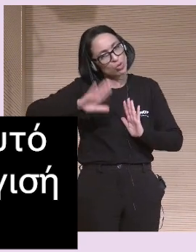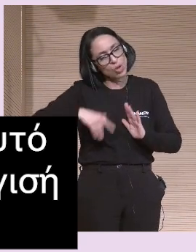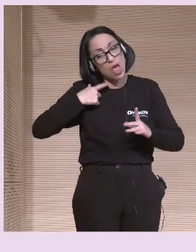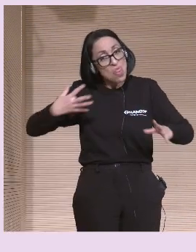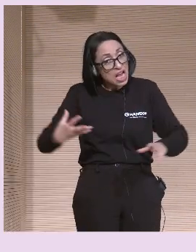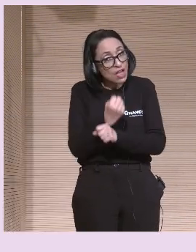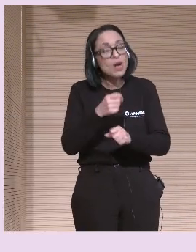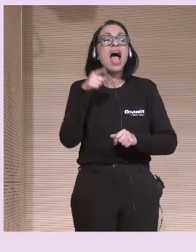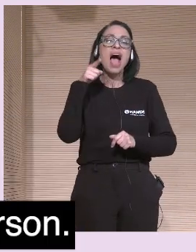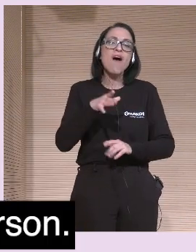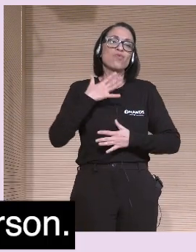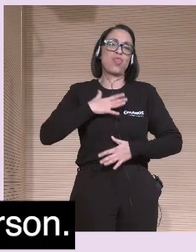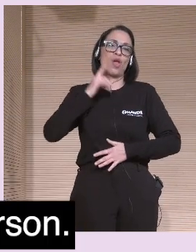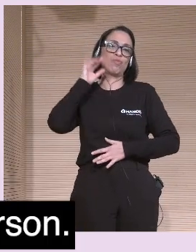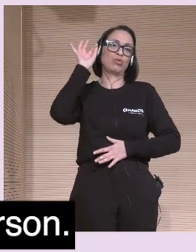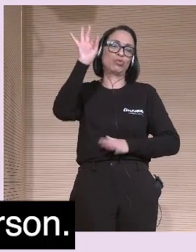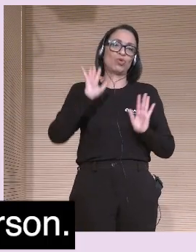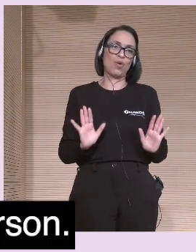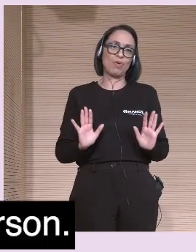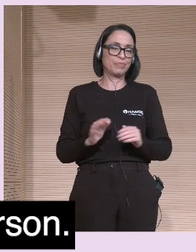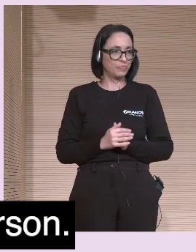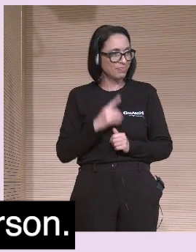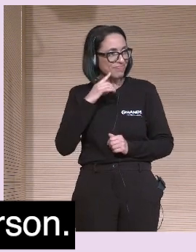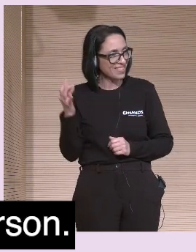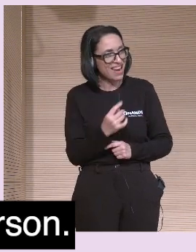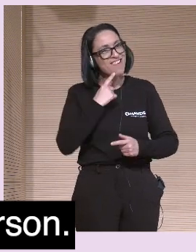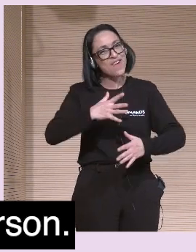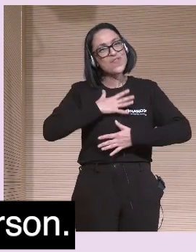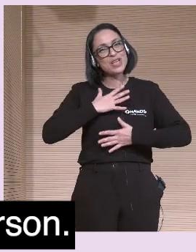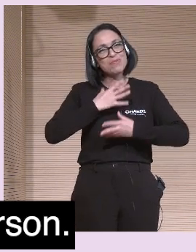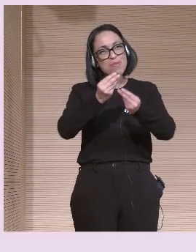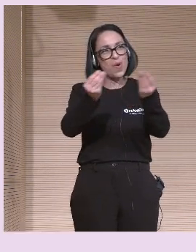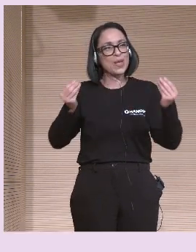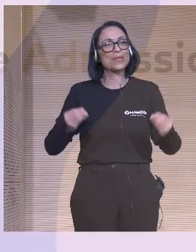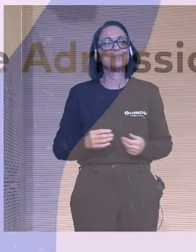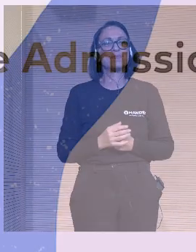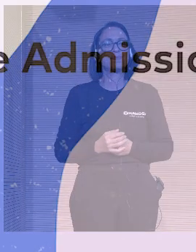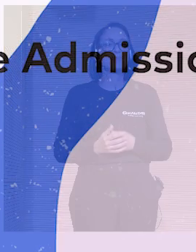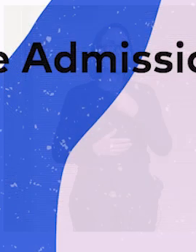That's fantastic. Thank you so much, Thank you. Sophie Henderson.